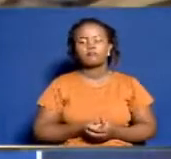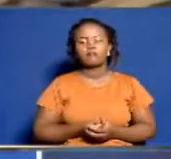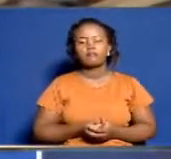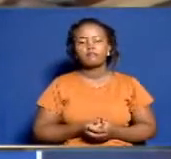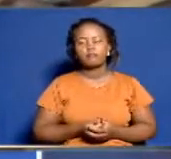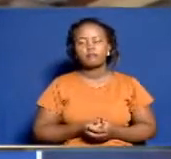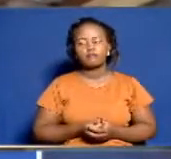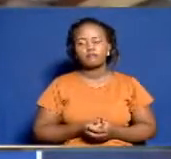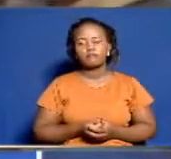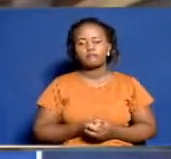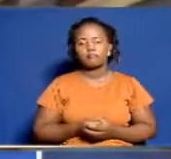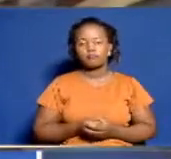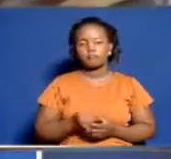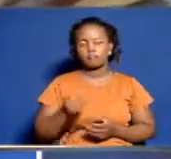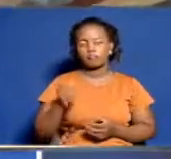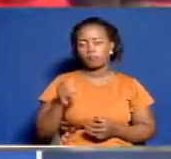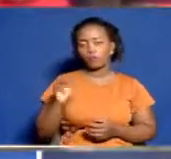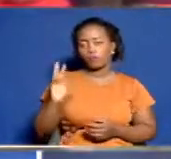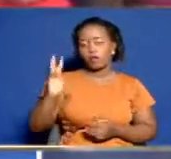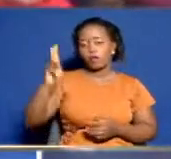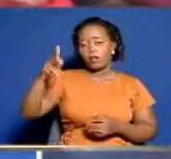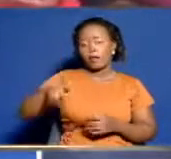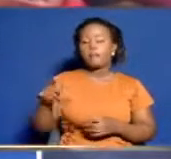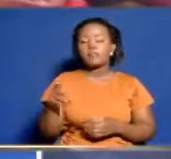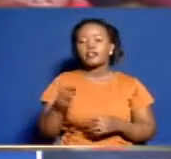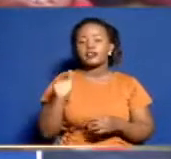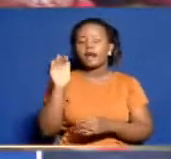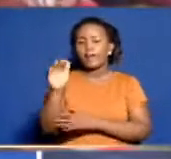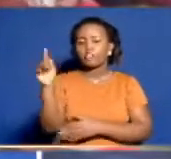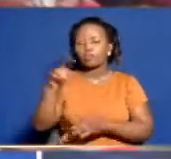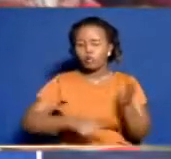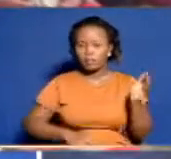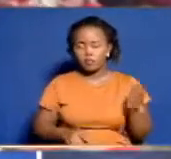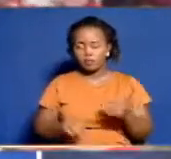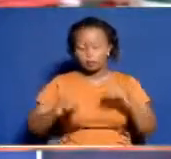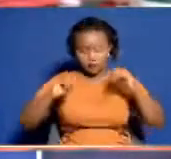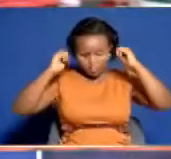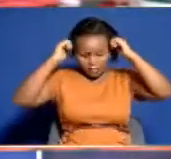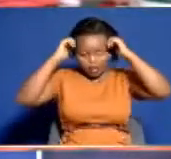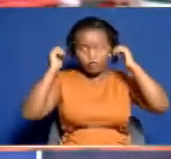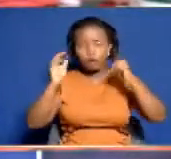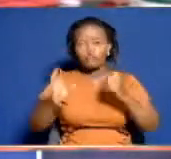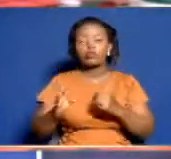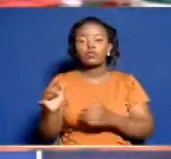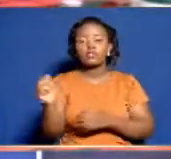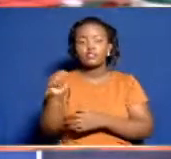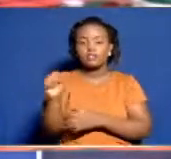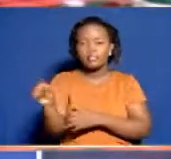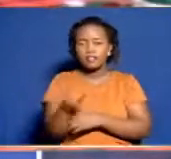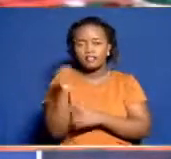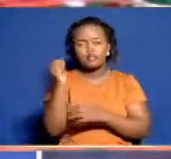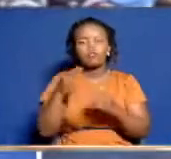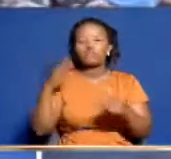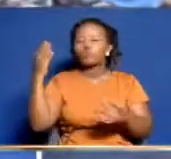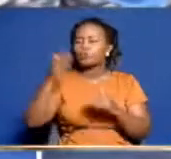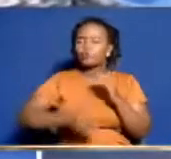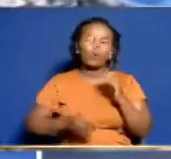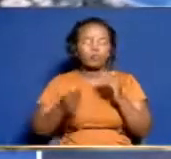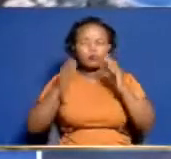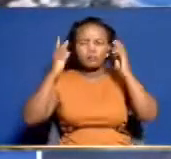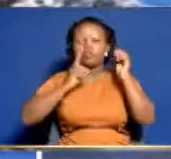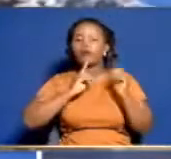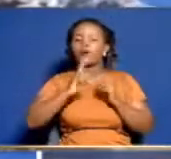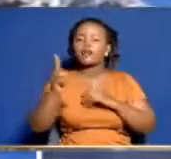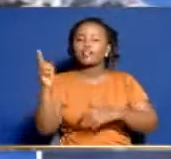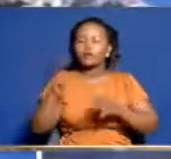Alphonse Wambua. The Mavoko legislator Patrick Makau has urged Education Cabinet Secretary George Magoha to rescind his directive that